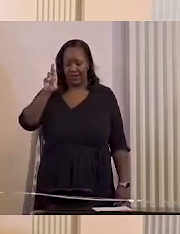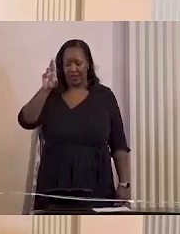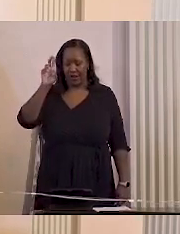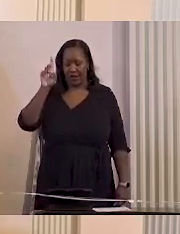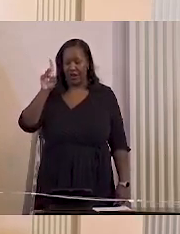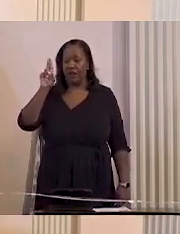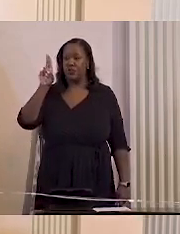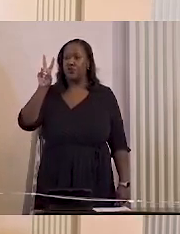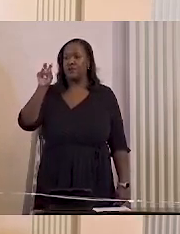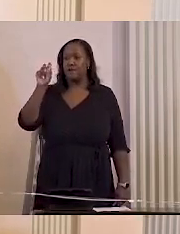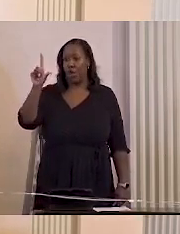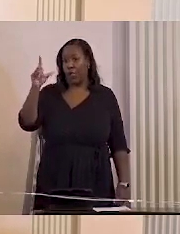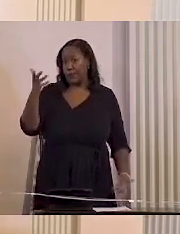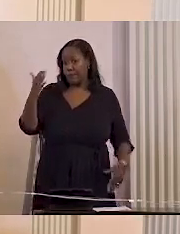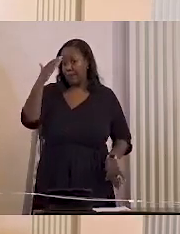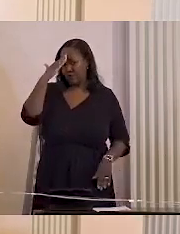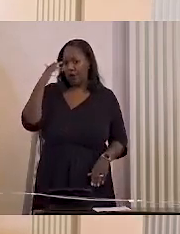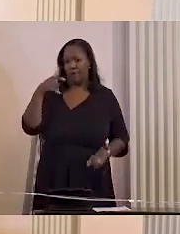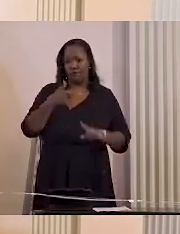All Souls.